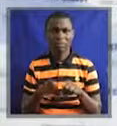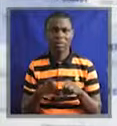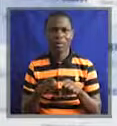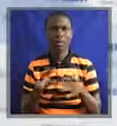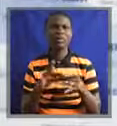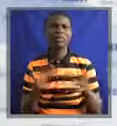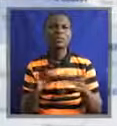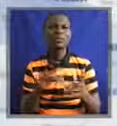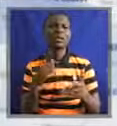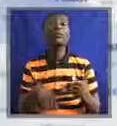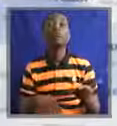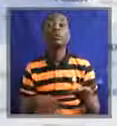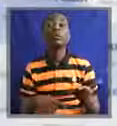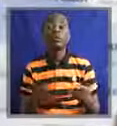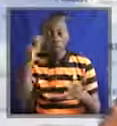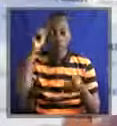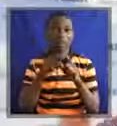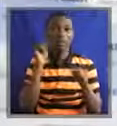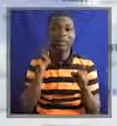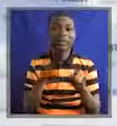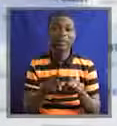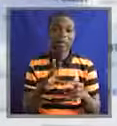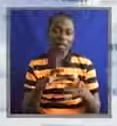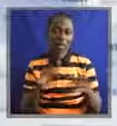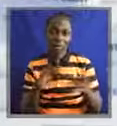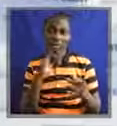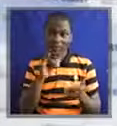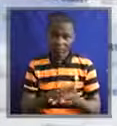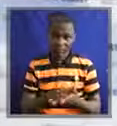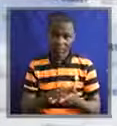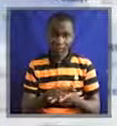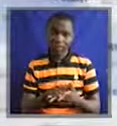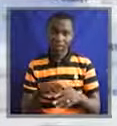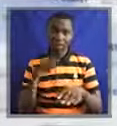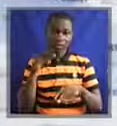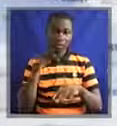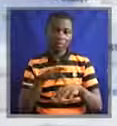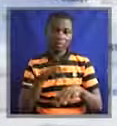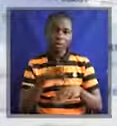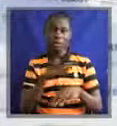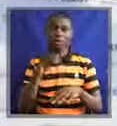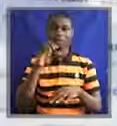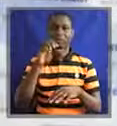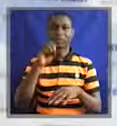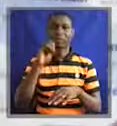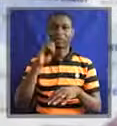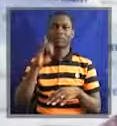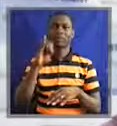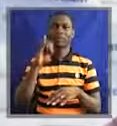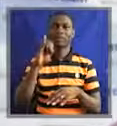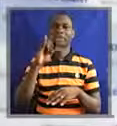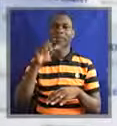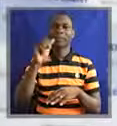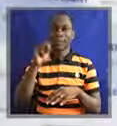very hour. And the best story, and I was here, therefore I will tell you. Story e wa hanu said